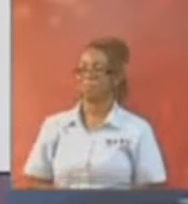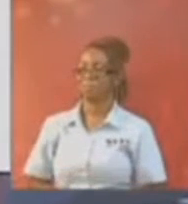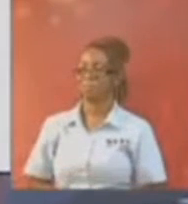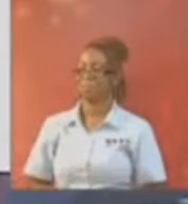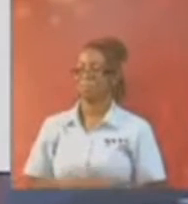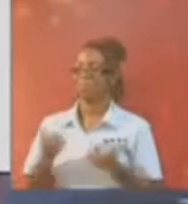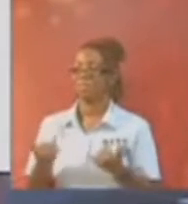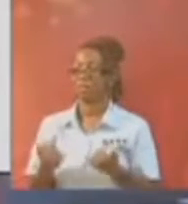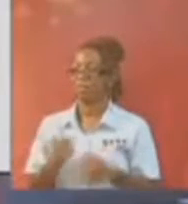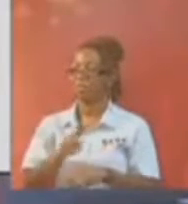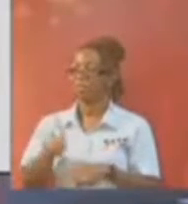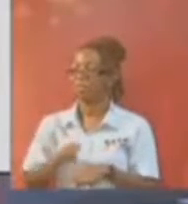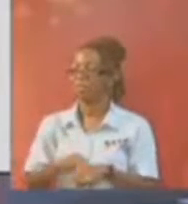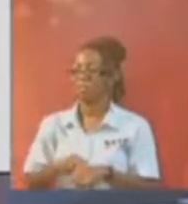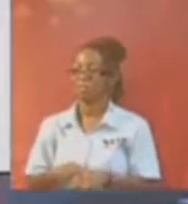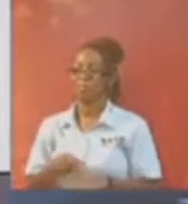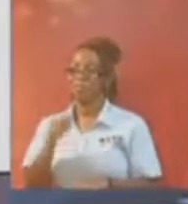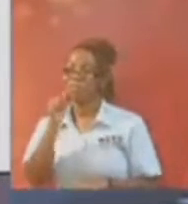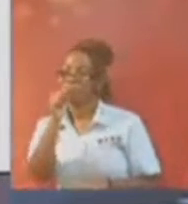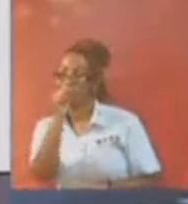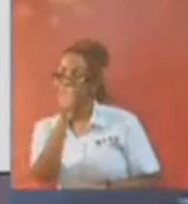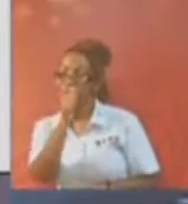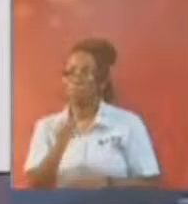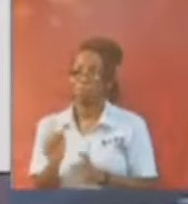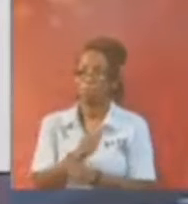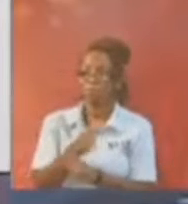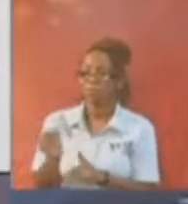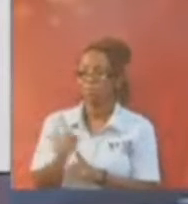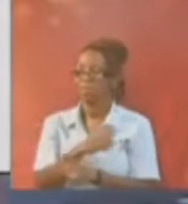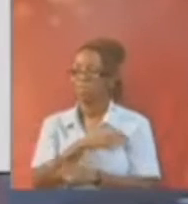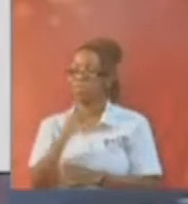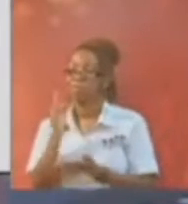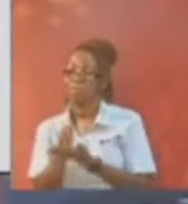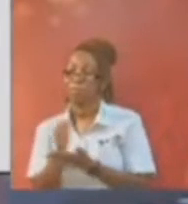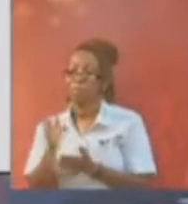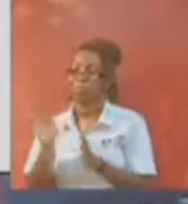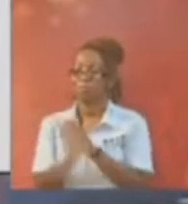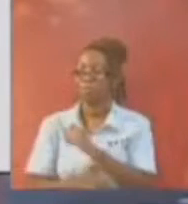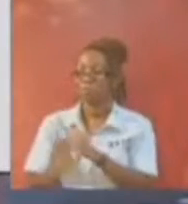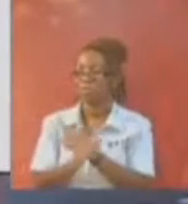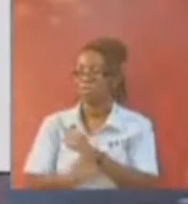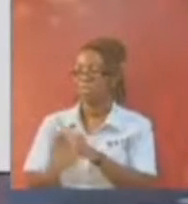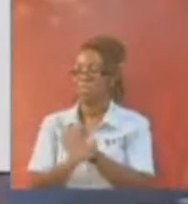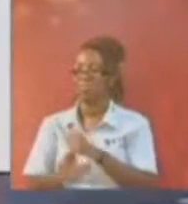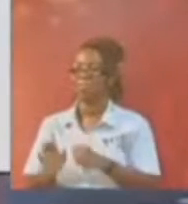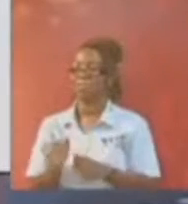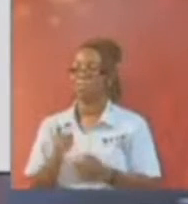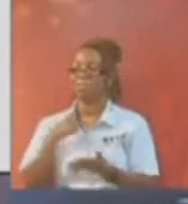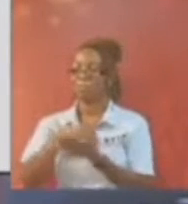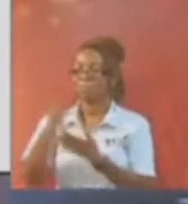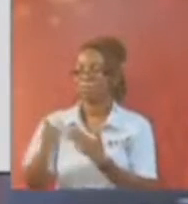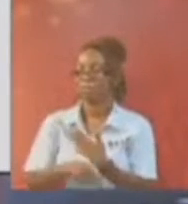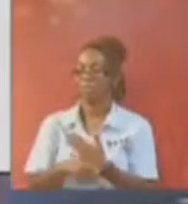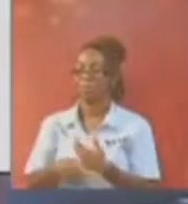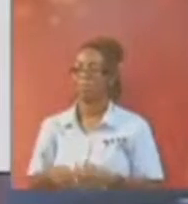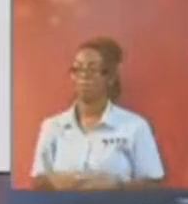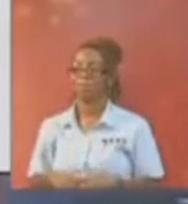Program acknowledges that festive seasons such as Christmas are often punctuated